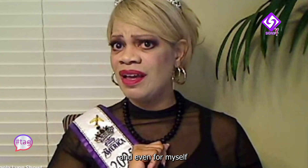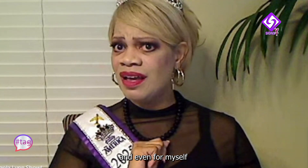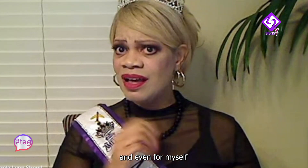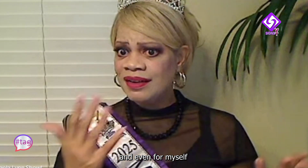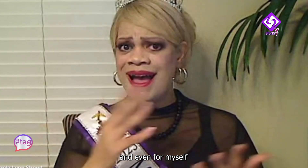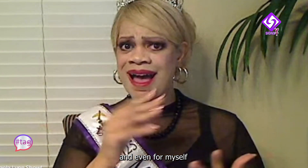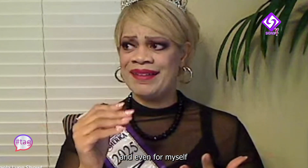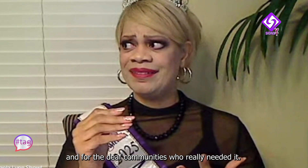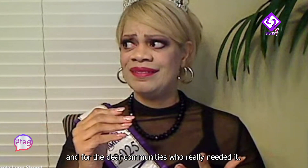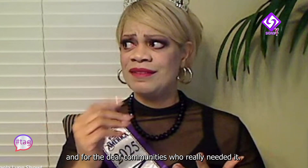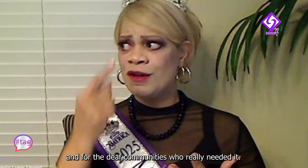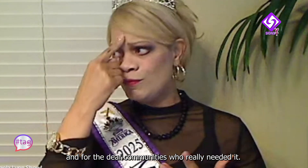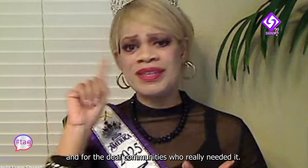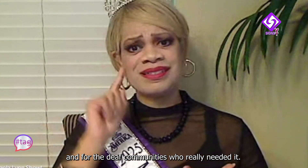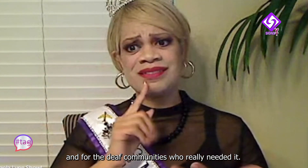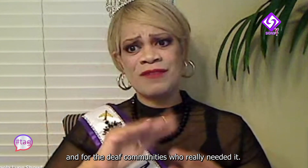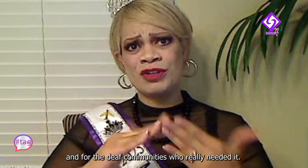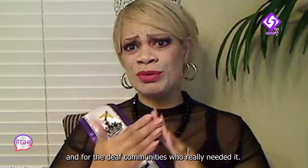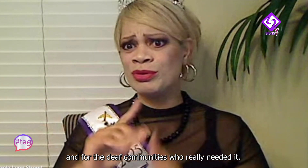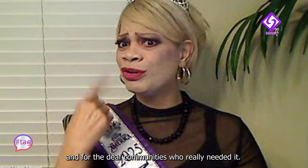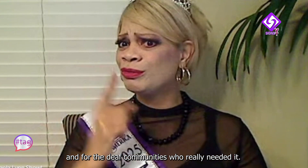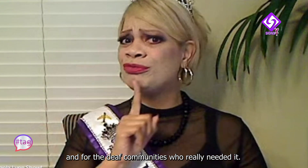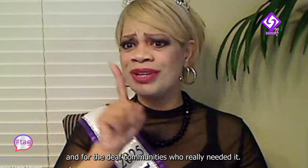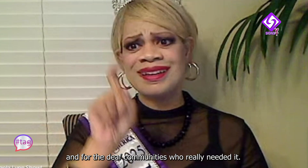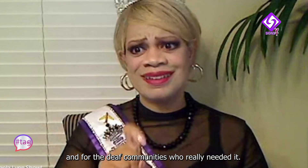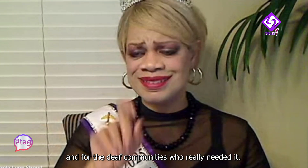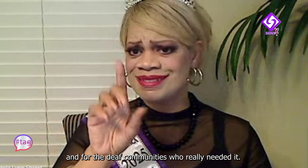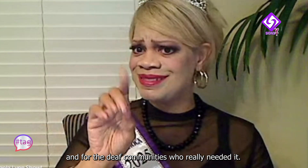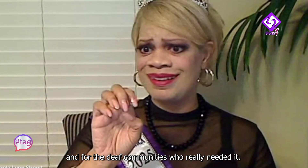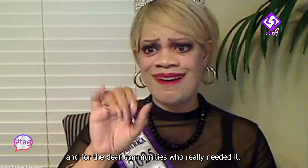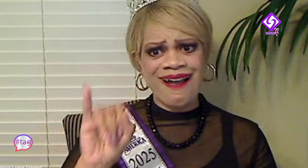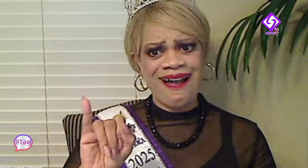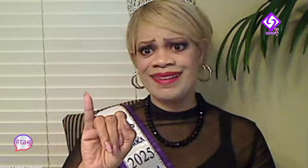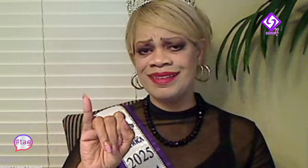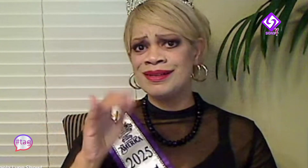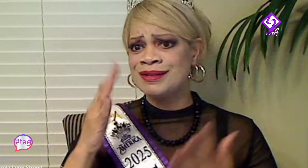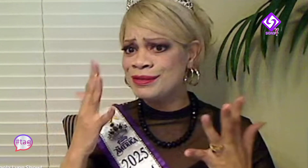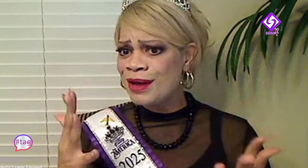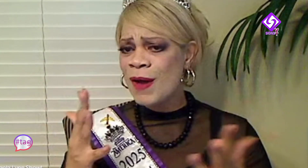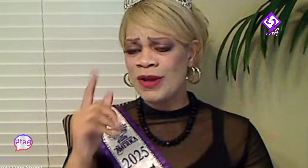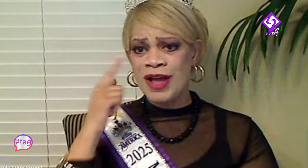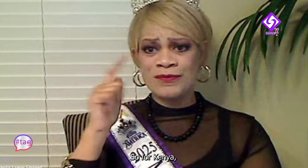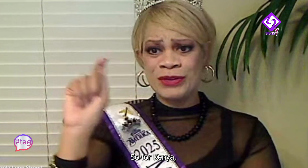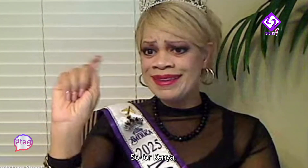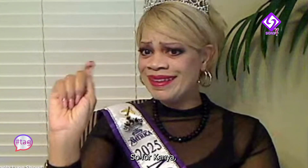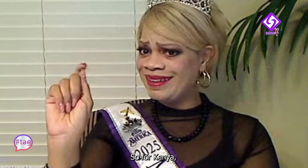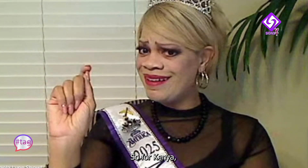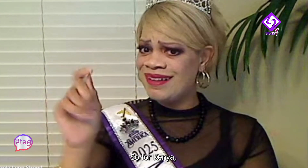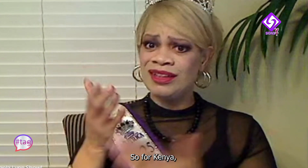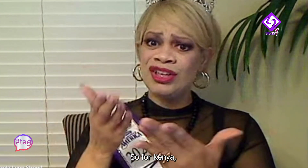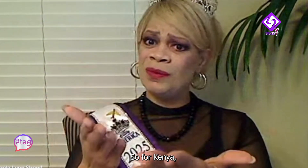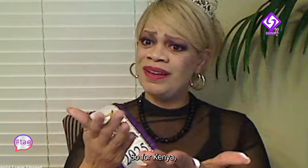myself, and for the deaf communities who really needed DEI. So